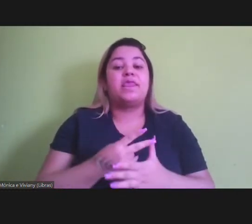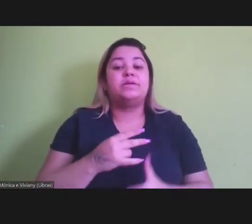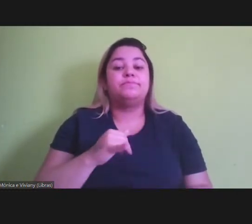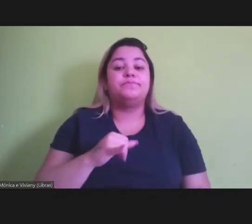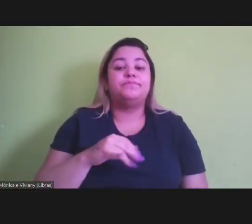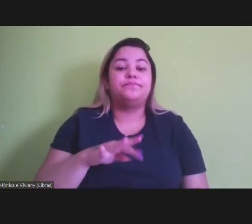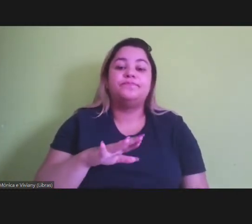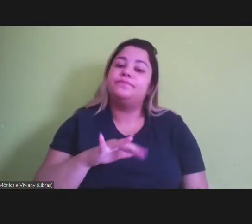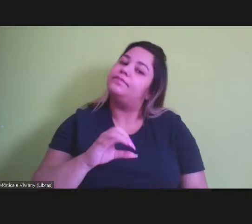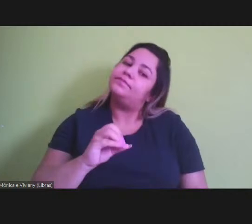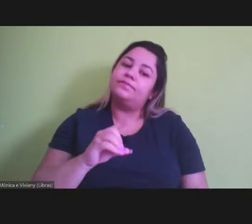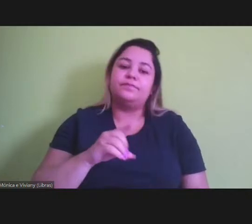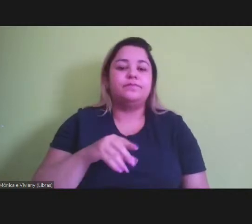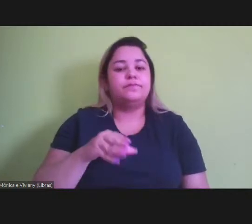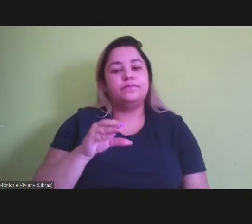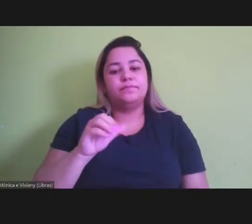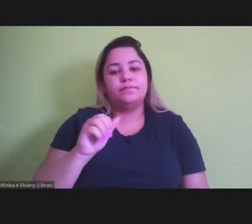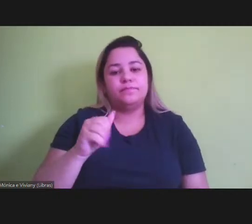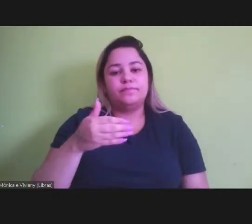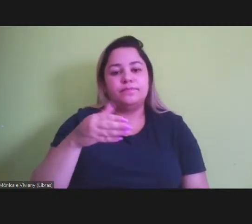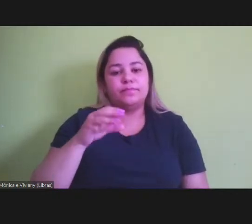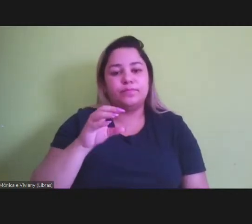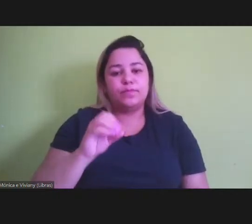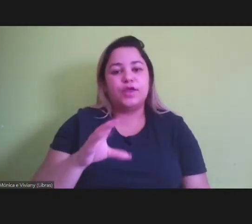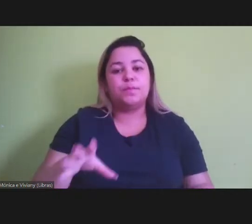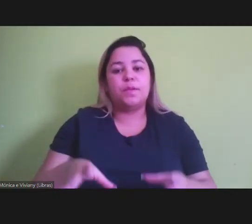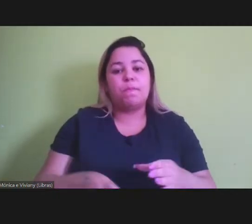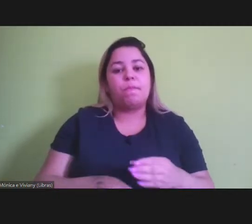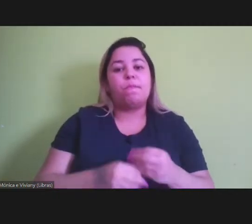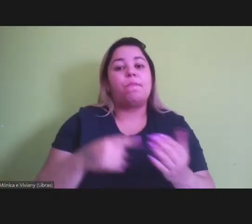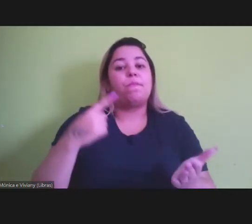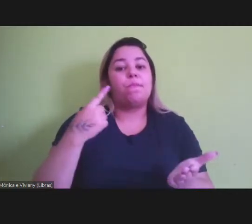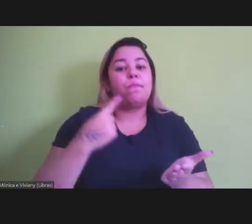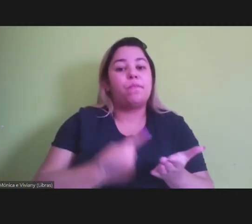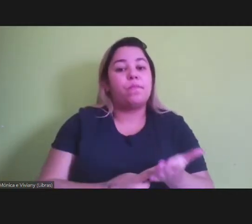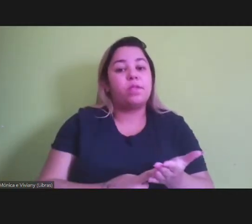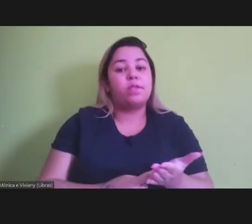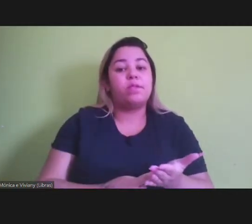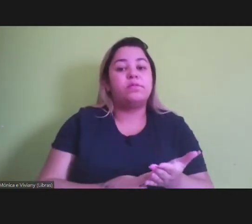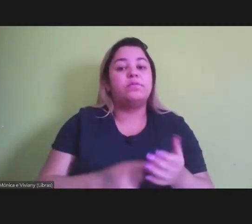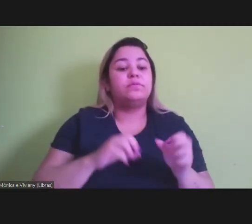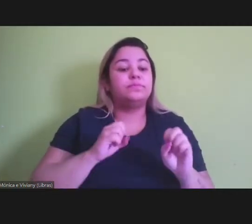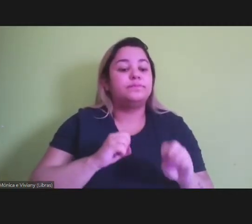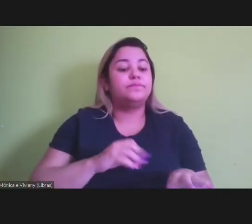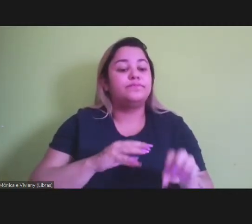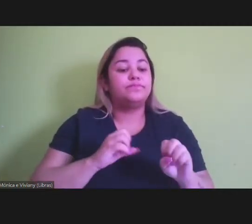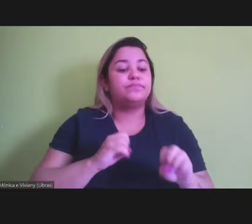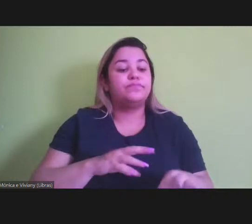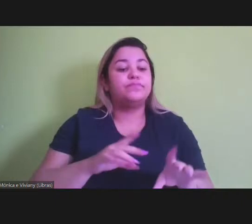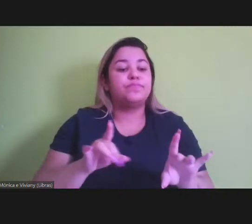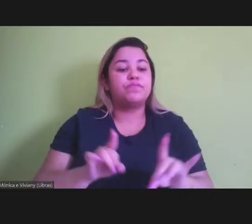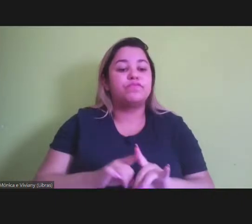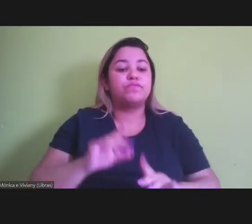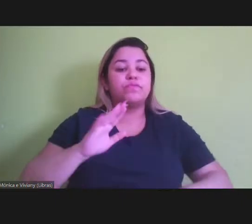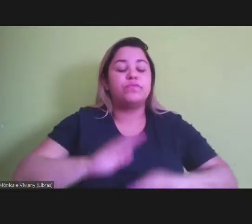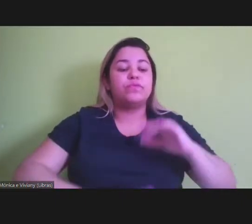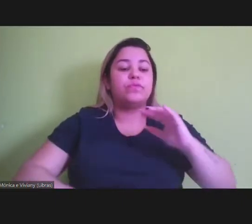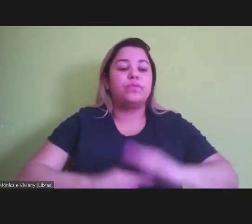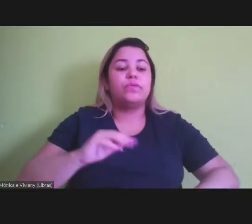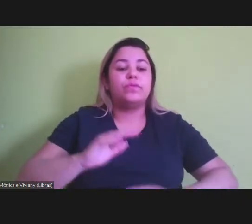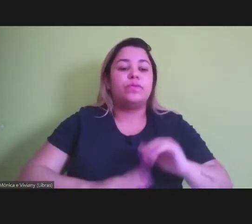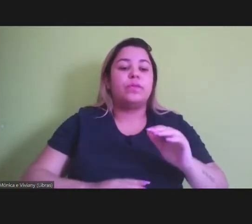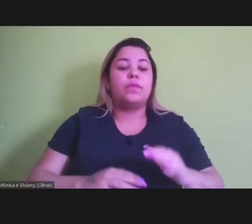the interiorization fixation of professionals, including the compromise with permanent education of the councils and